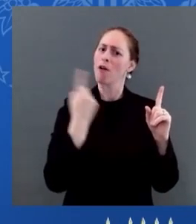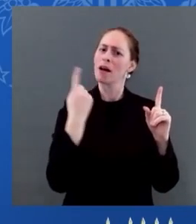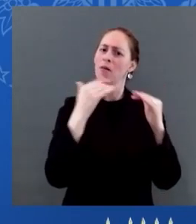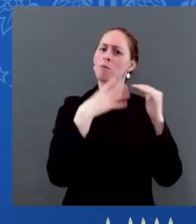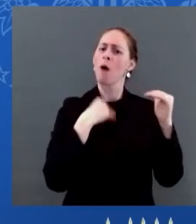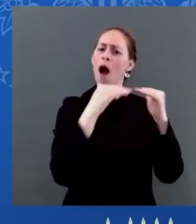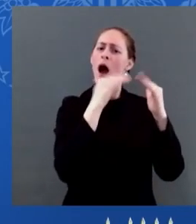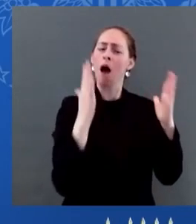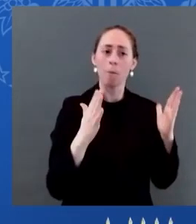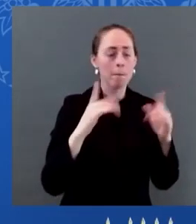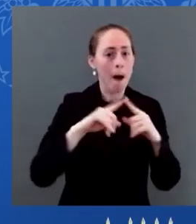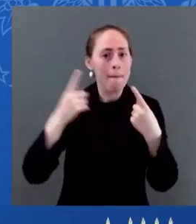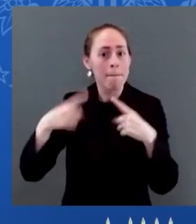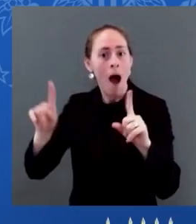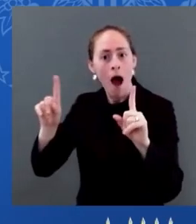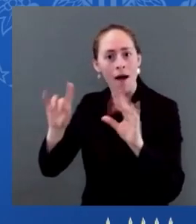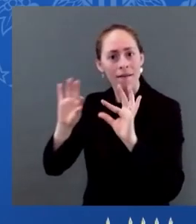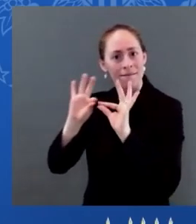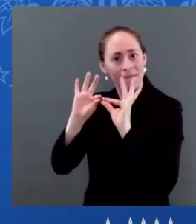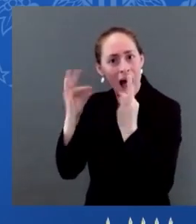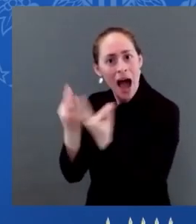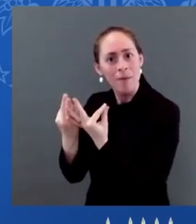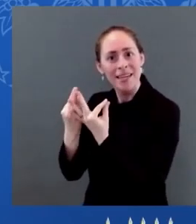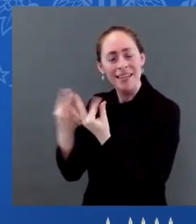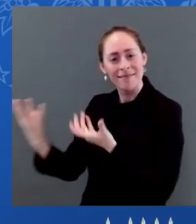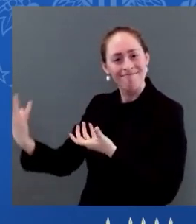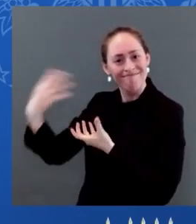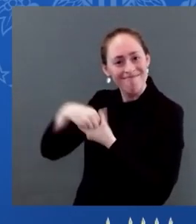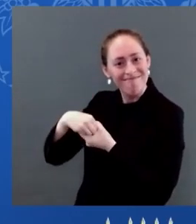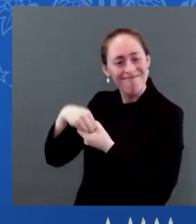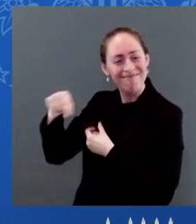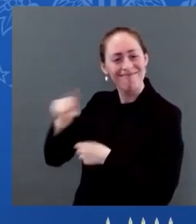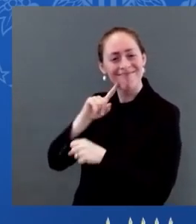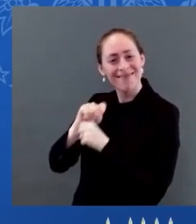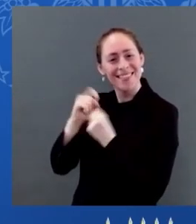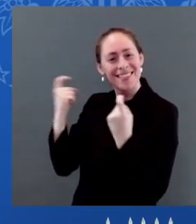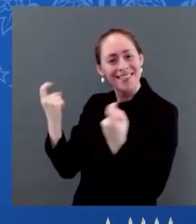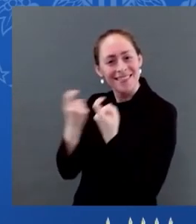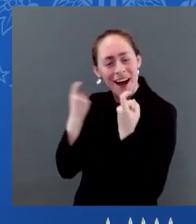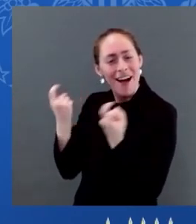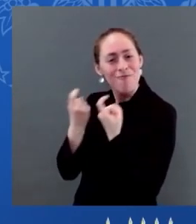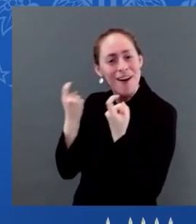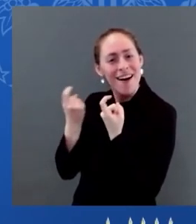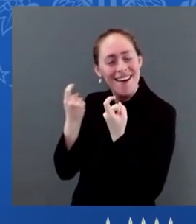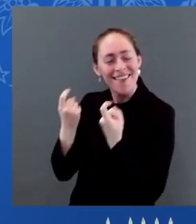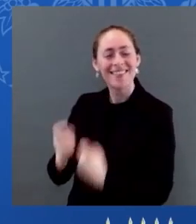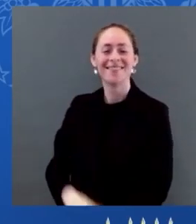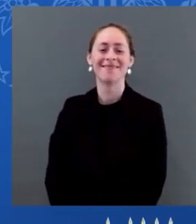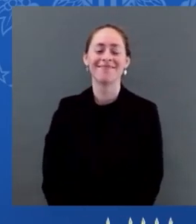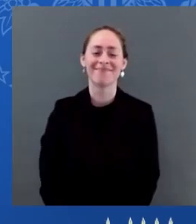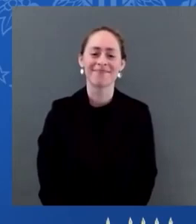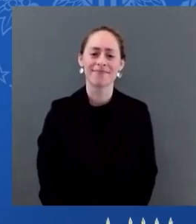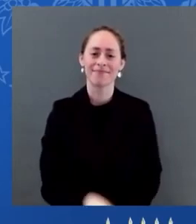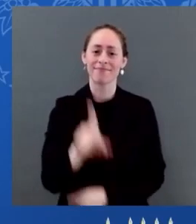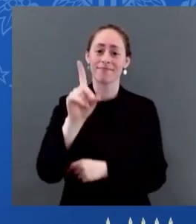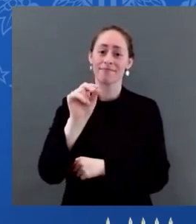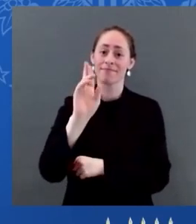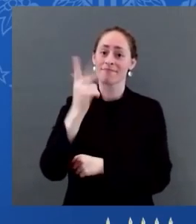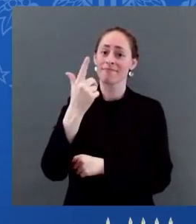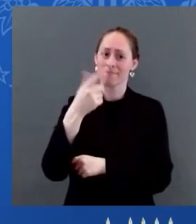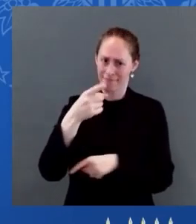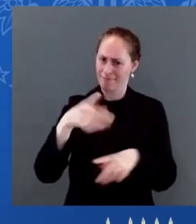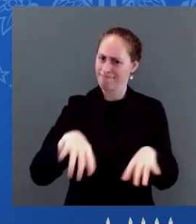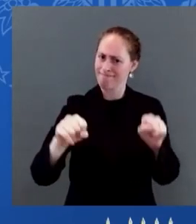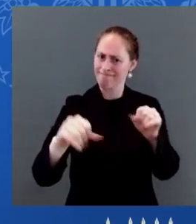lighting. And I see my dear friends from Congress and the community out there, many of whom I've known for